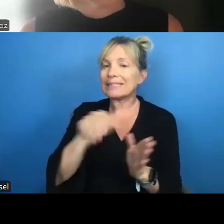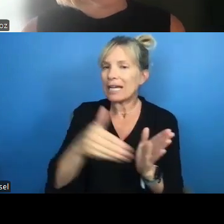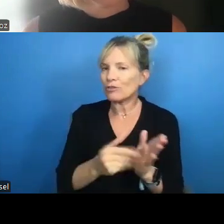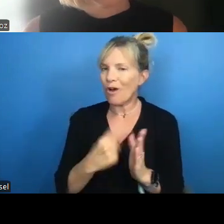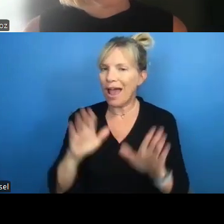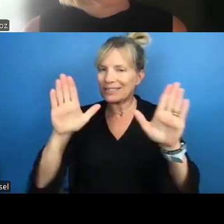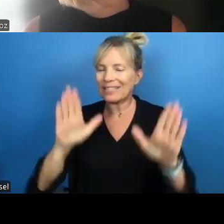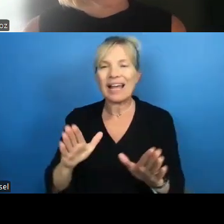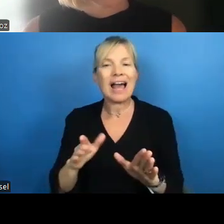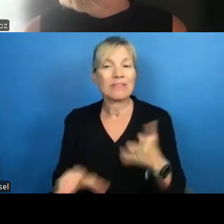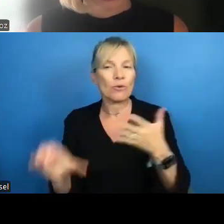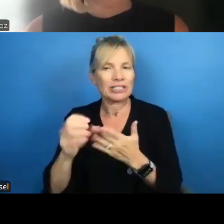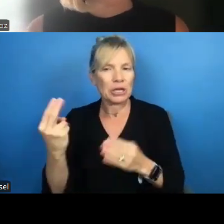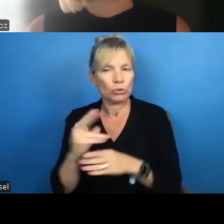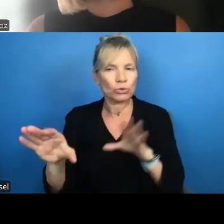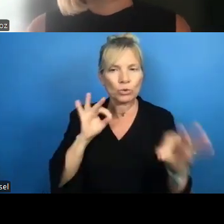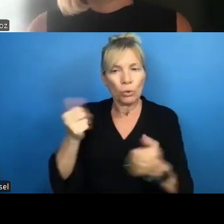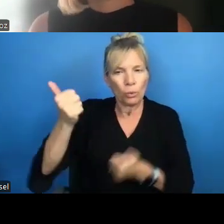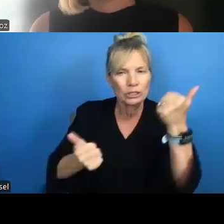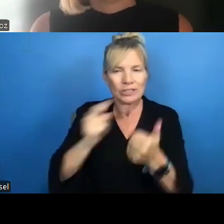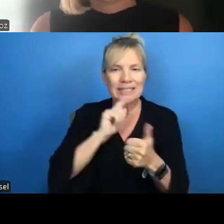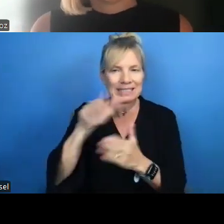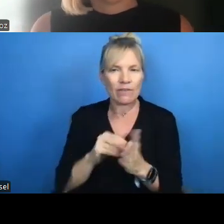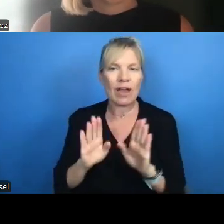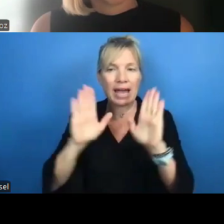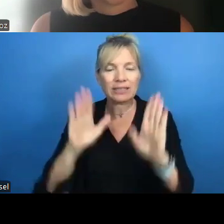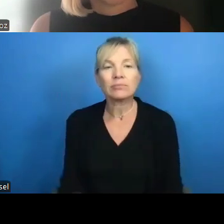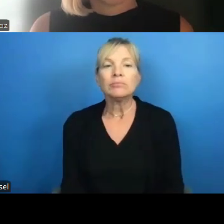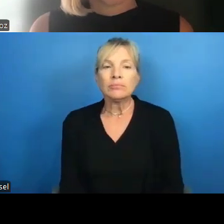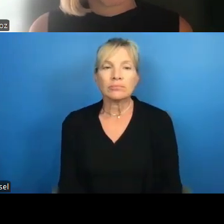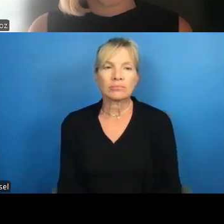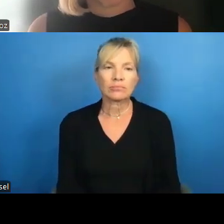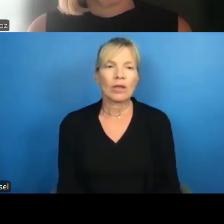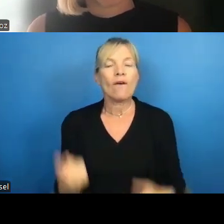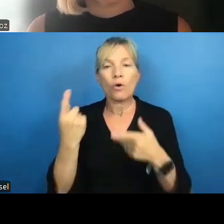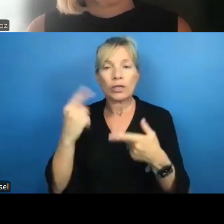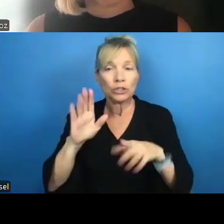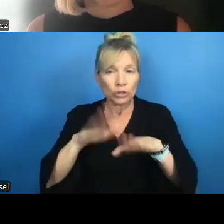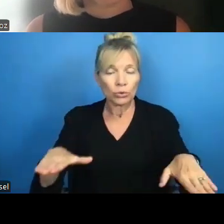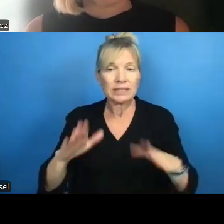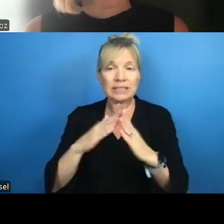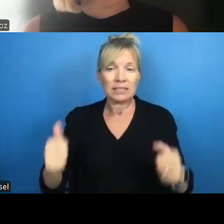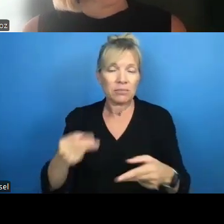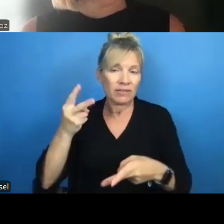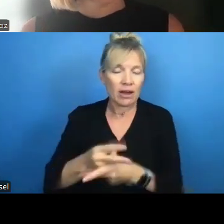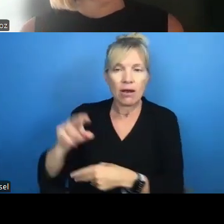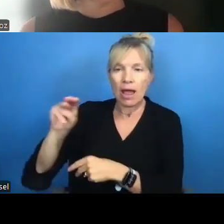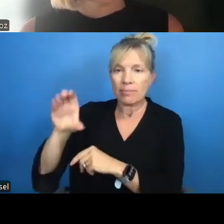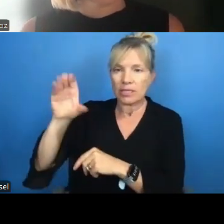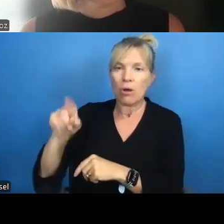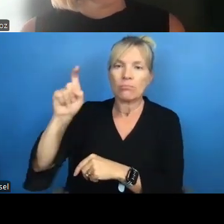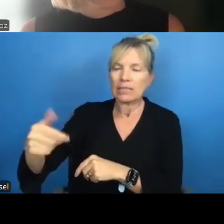the criteria used to select these providers. Specifically for our children's system of care, MCOs must have